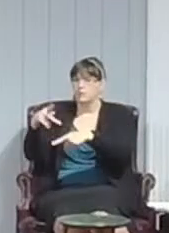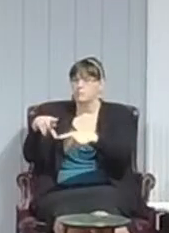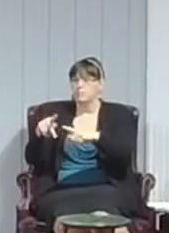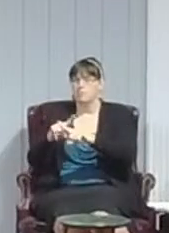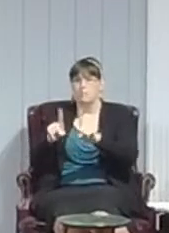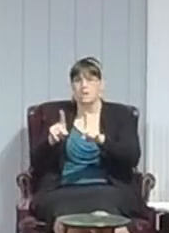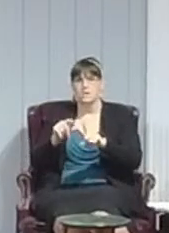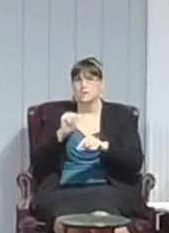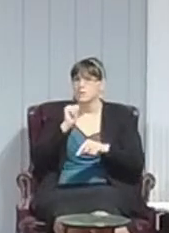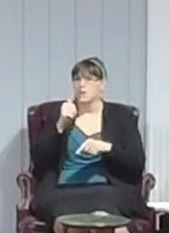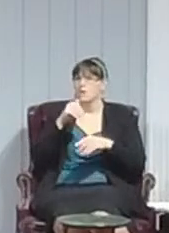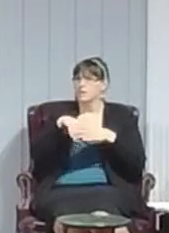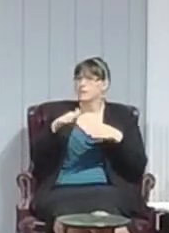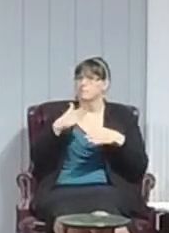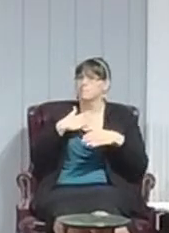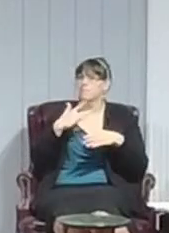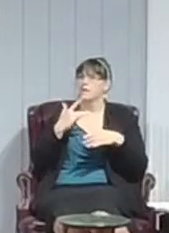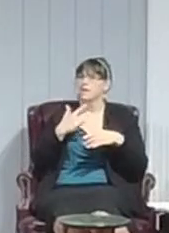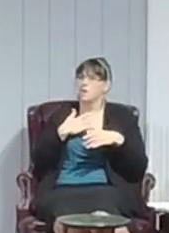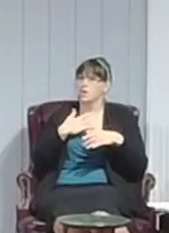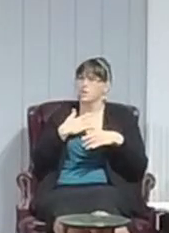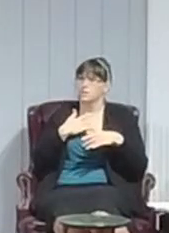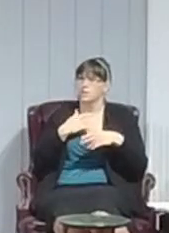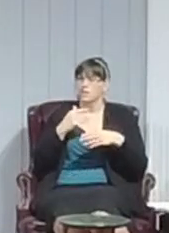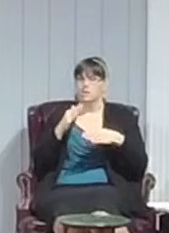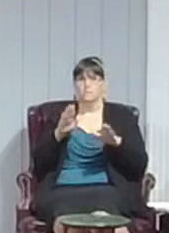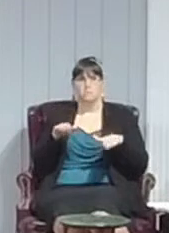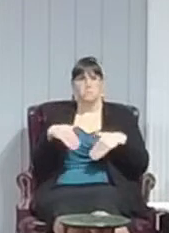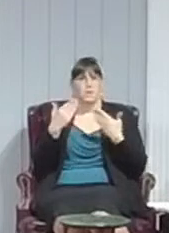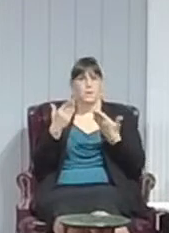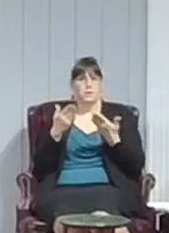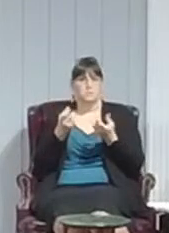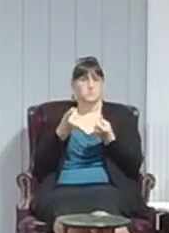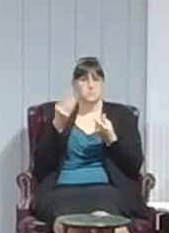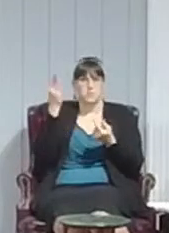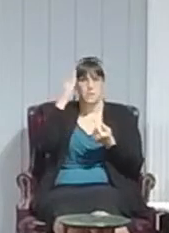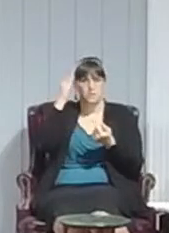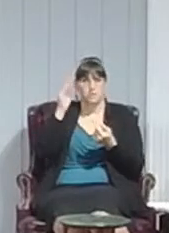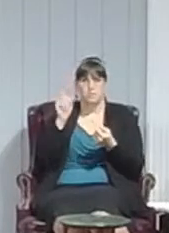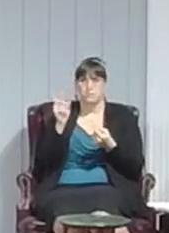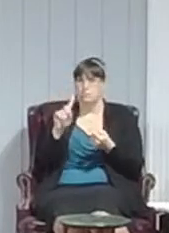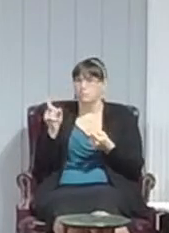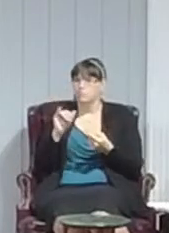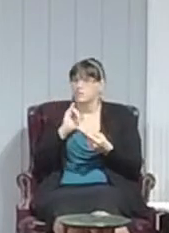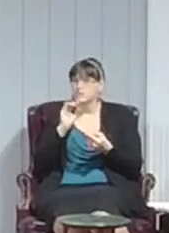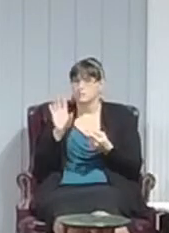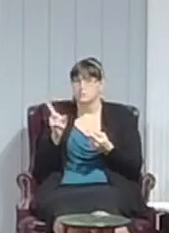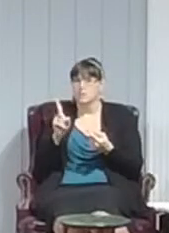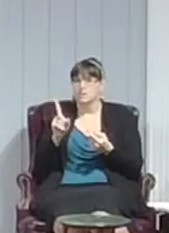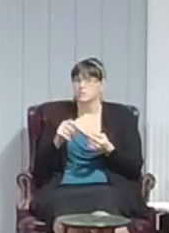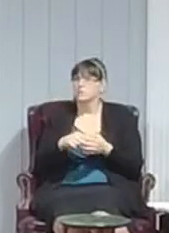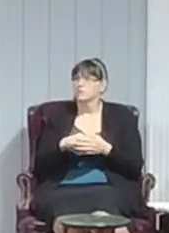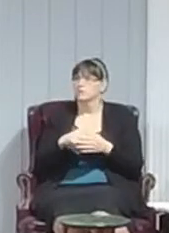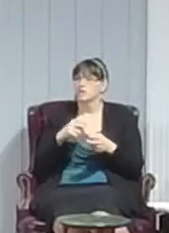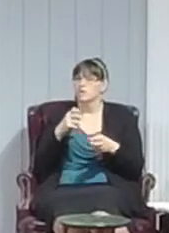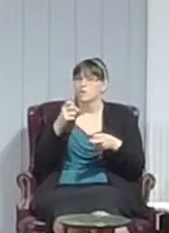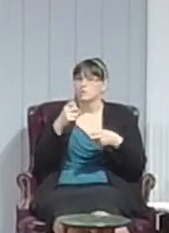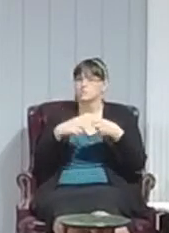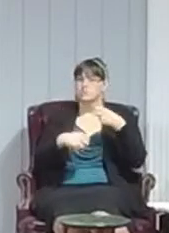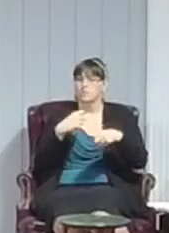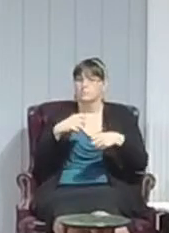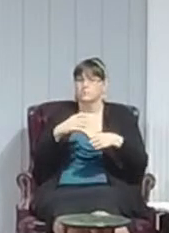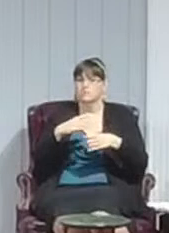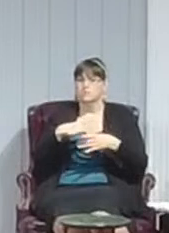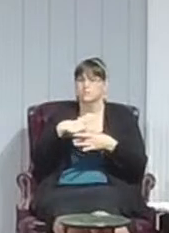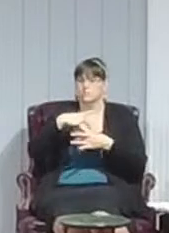know, how can I tell which troubled is trouble is which? And I would just suggest this, that troubled in soul and spirit